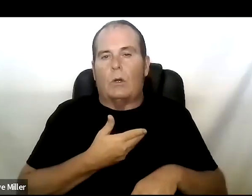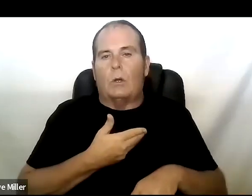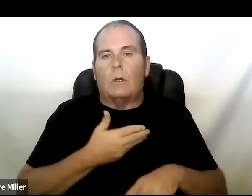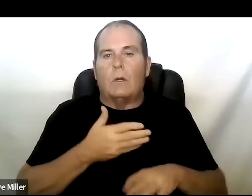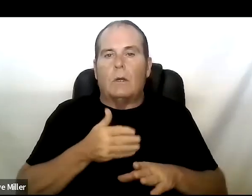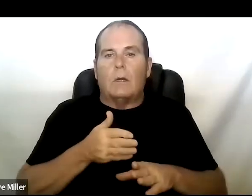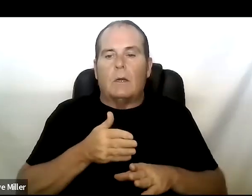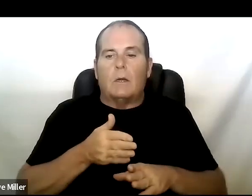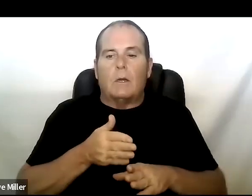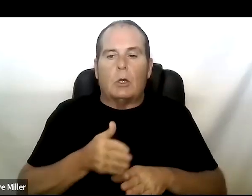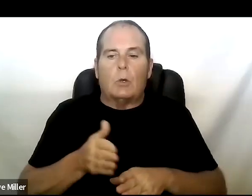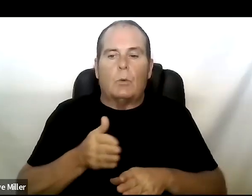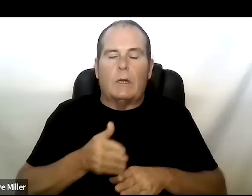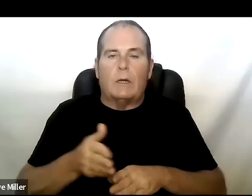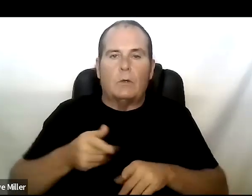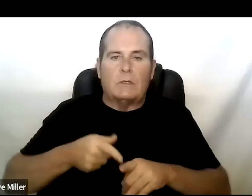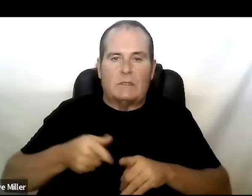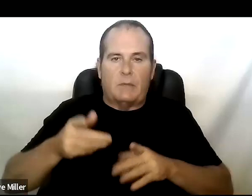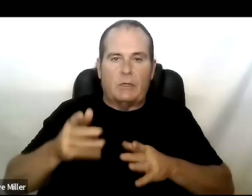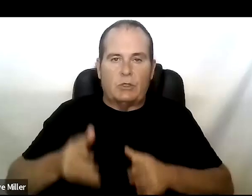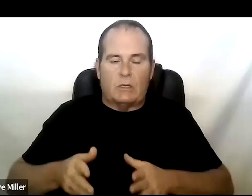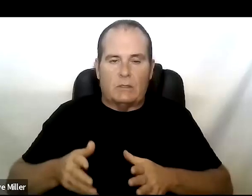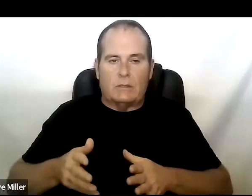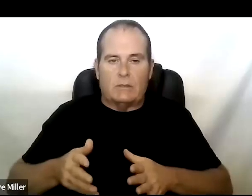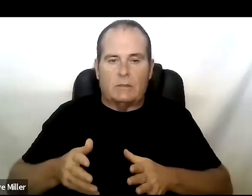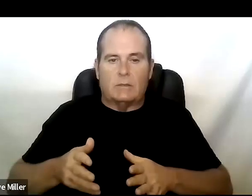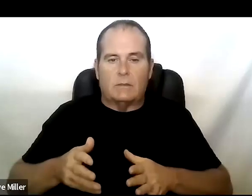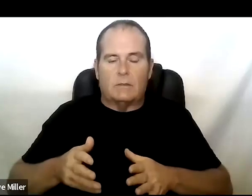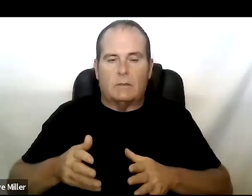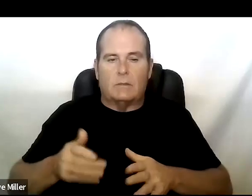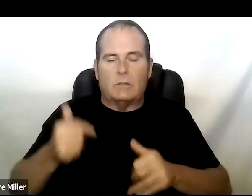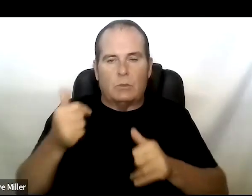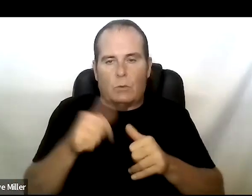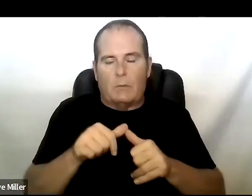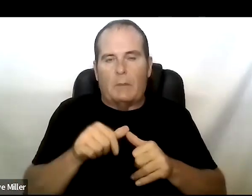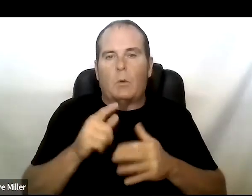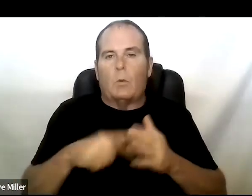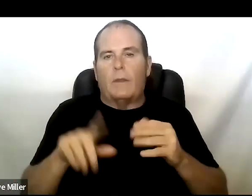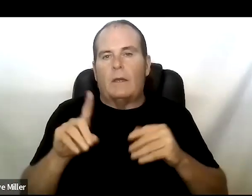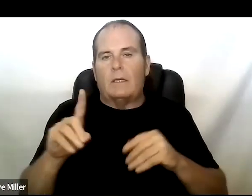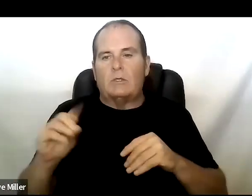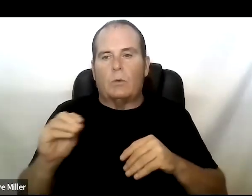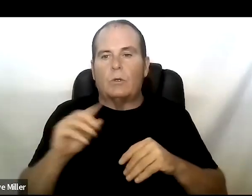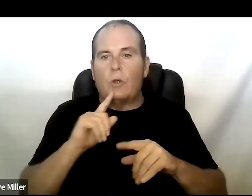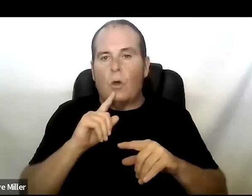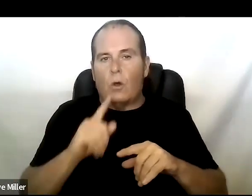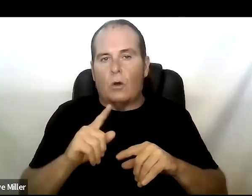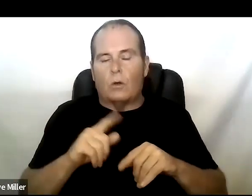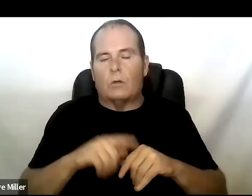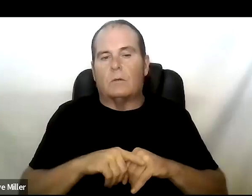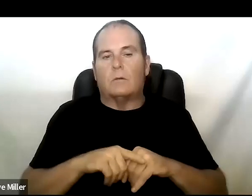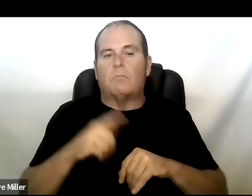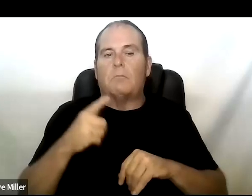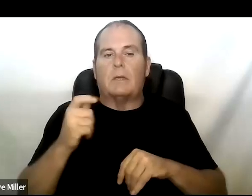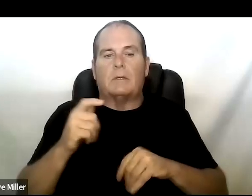career specialist remember what our disorders are, because the